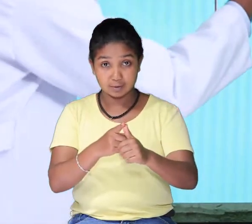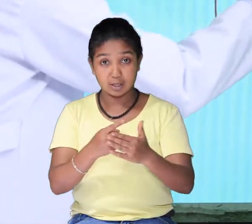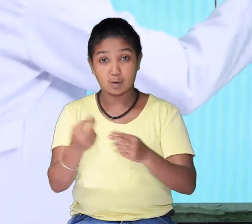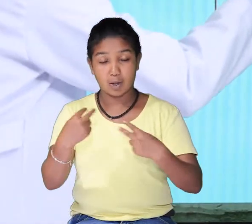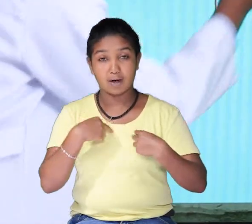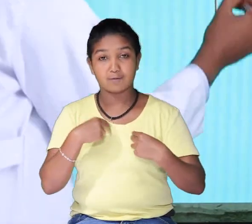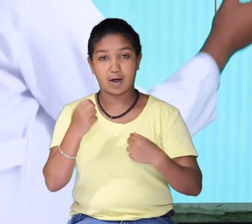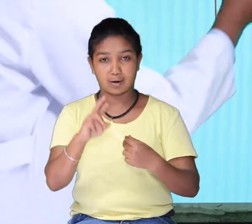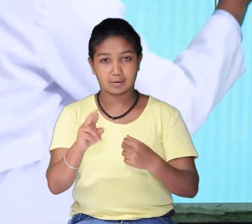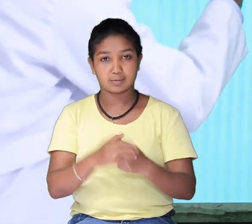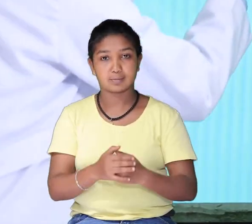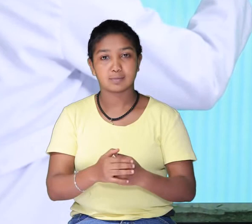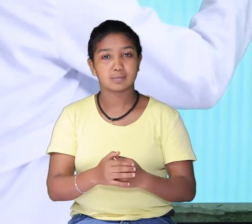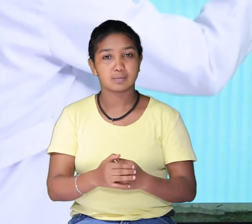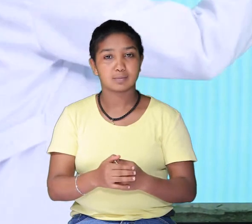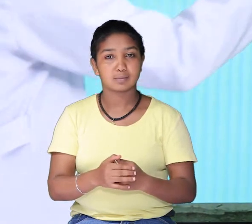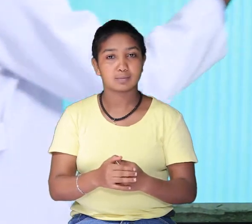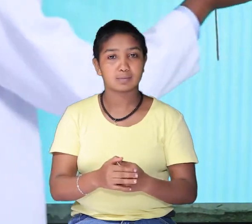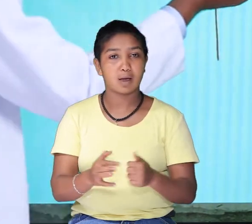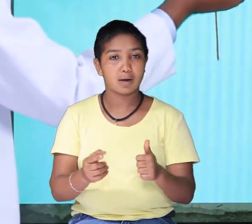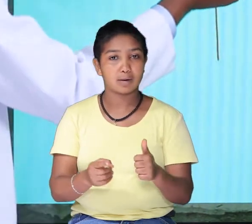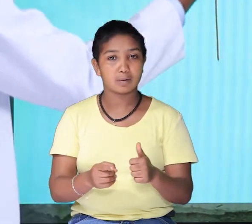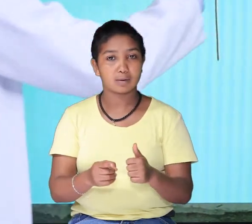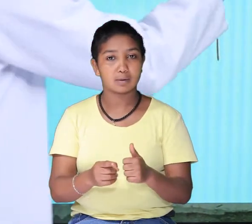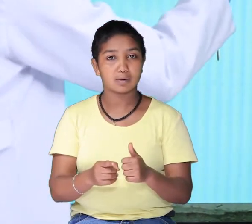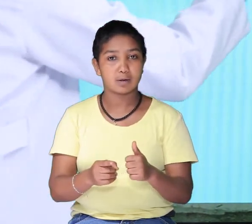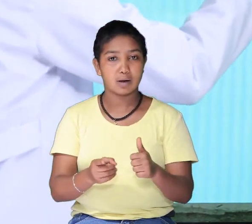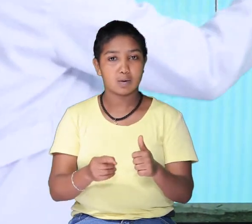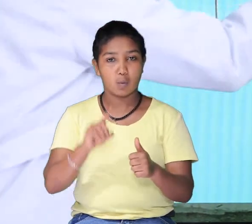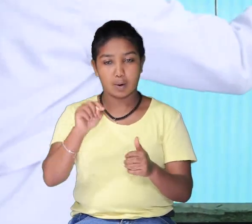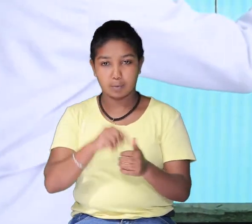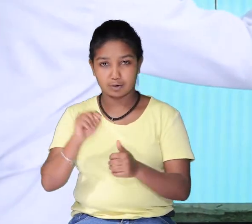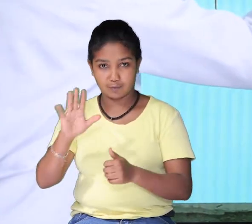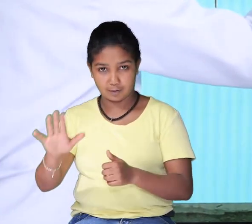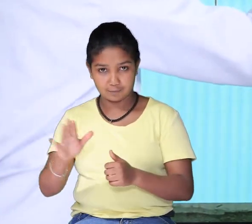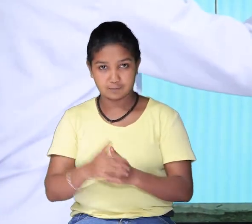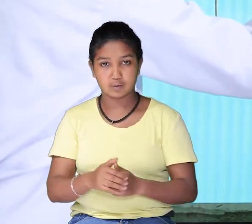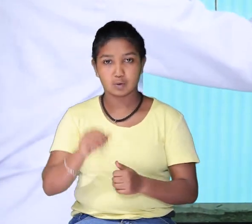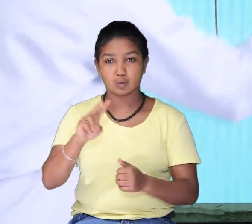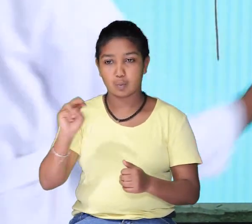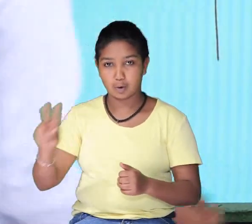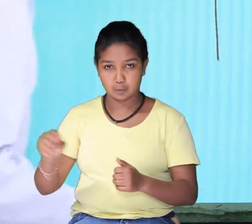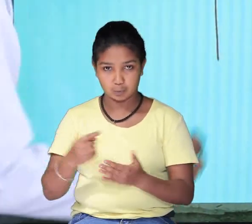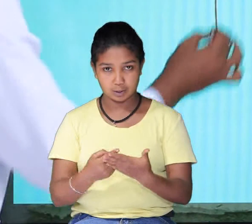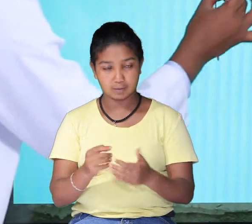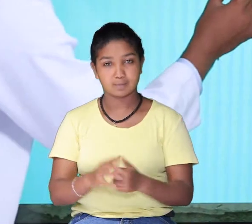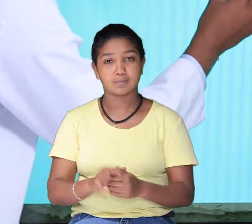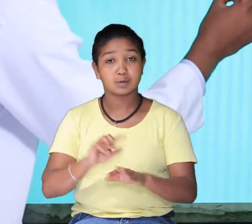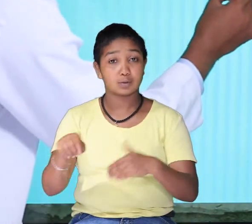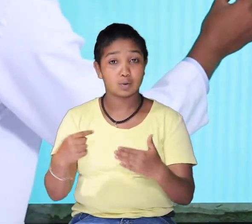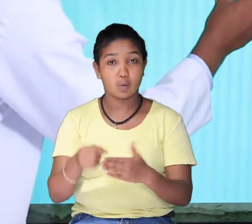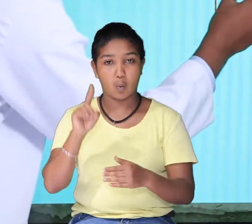we have R. What are the coefficients of R? 1.5 to 0.2 here.